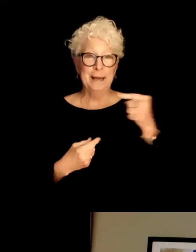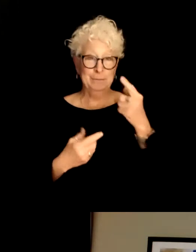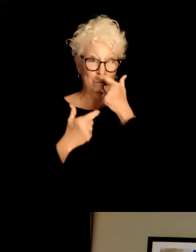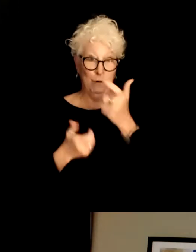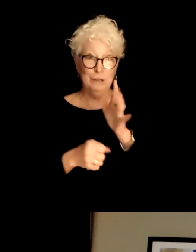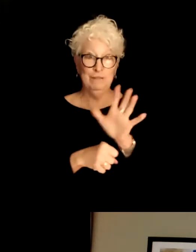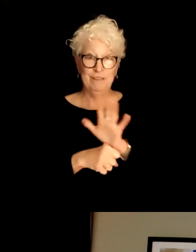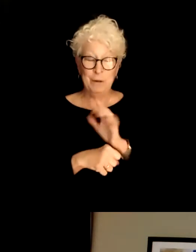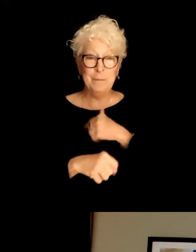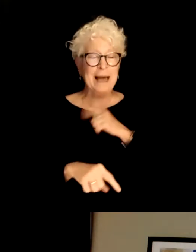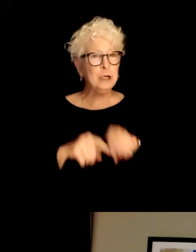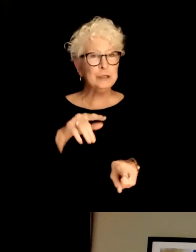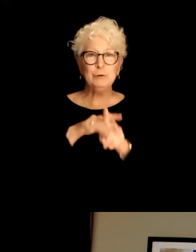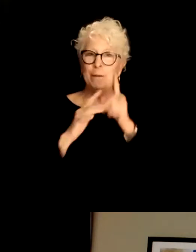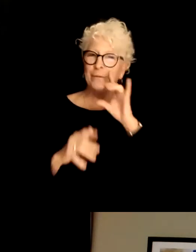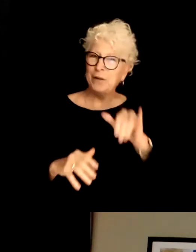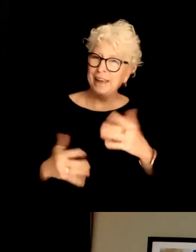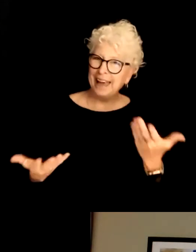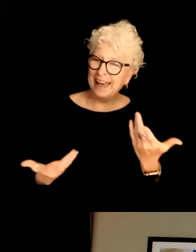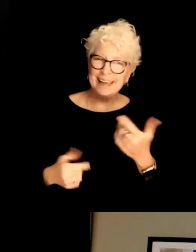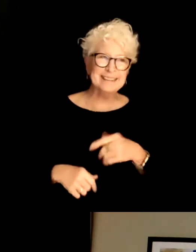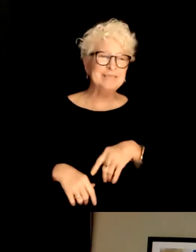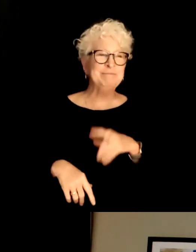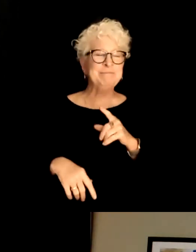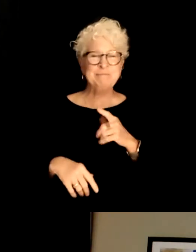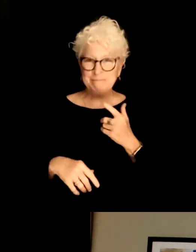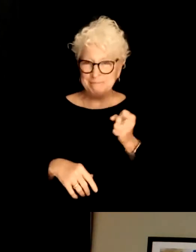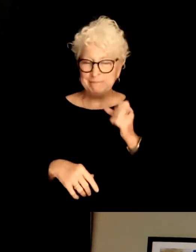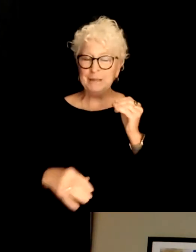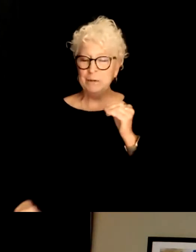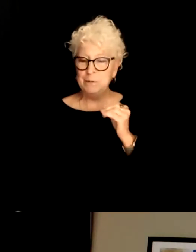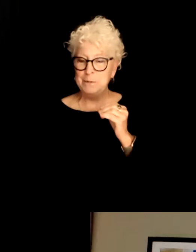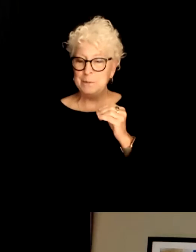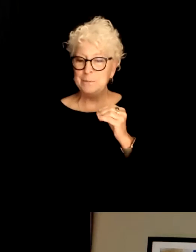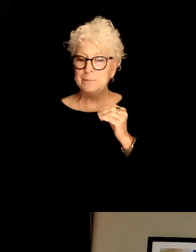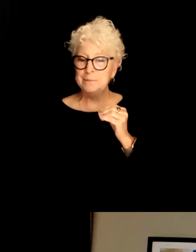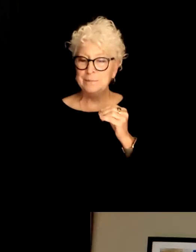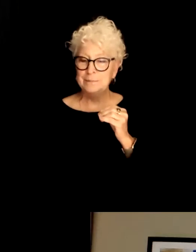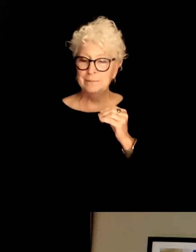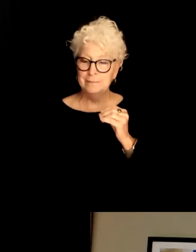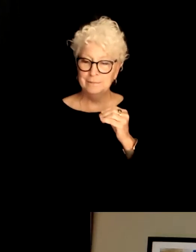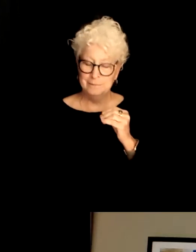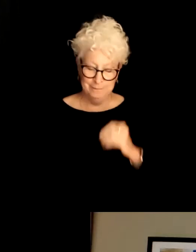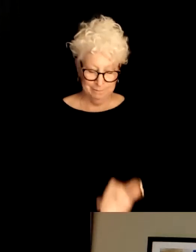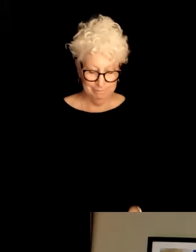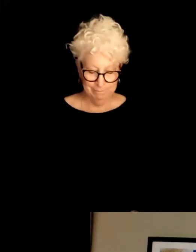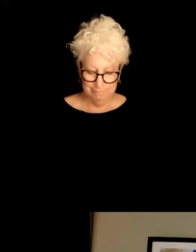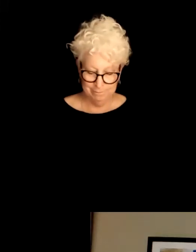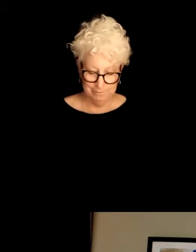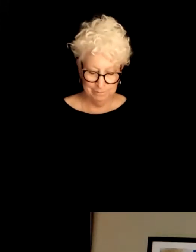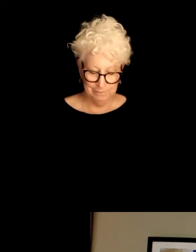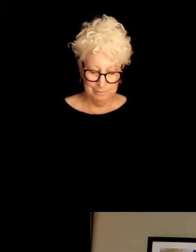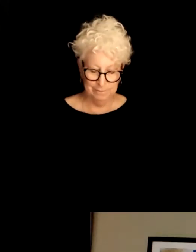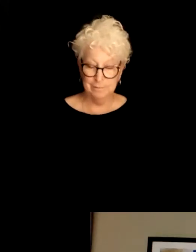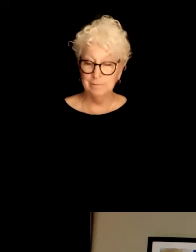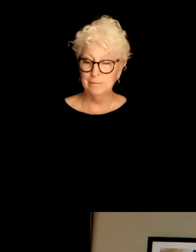wasn't able to come. And so it's just sort of a strange thing that now the whole world has become kind